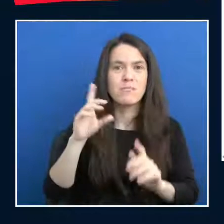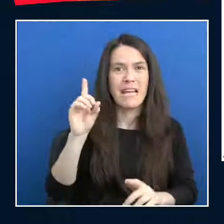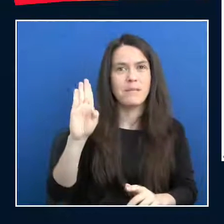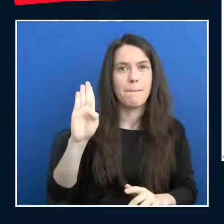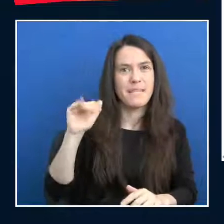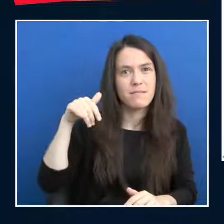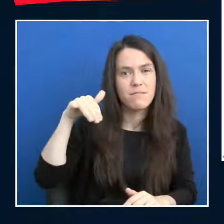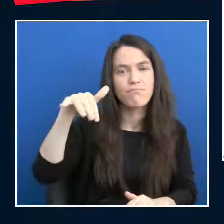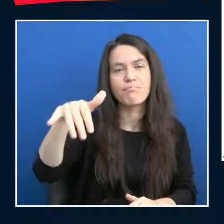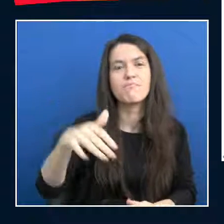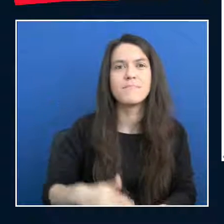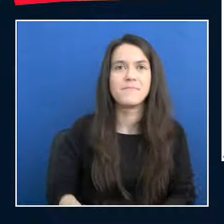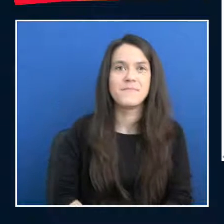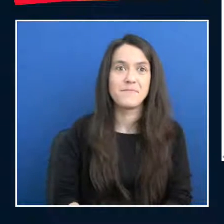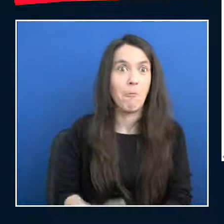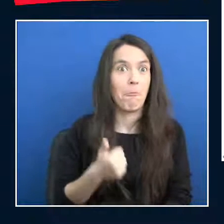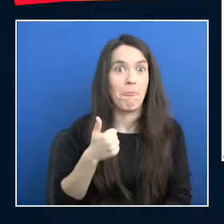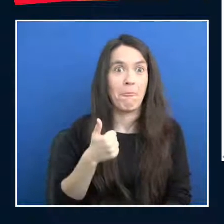which is very, very cool.